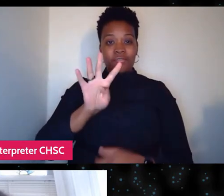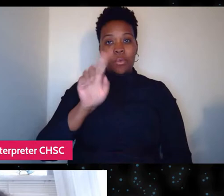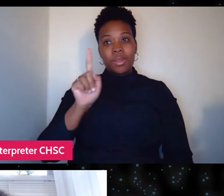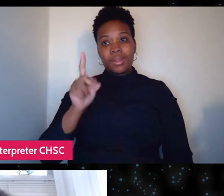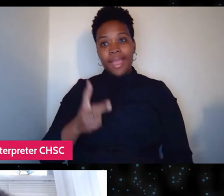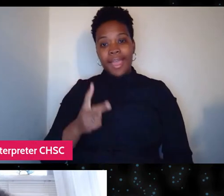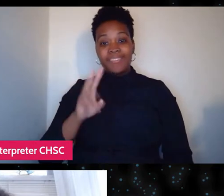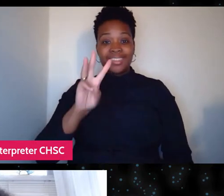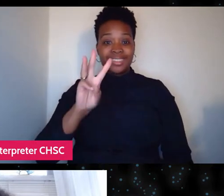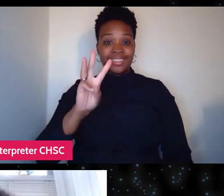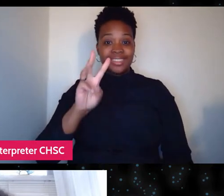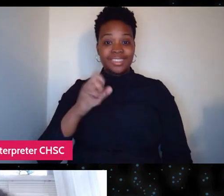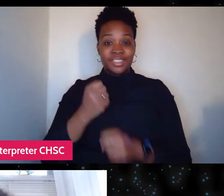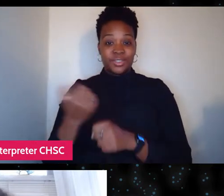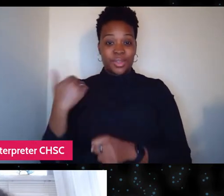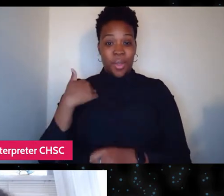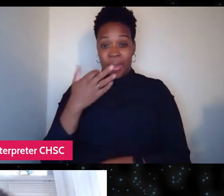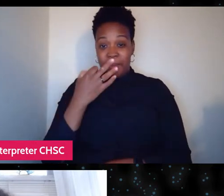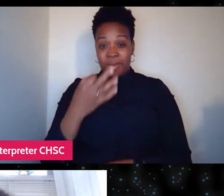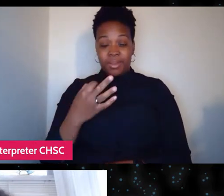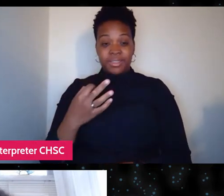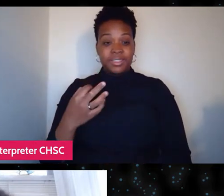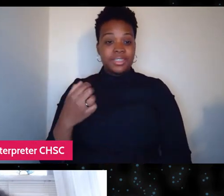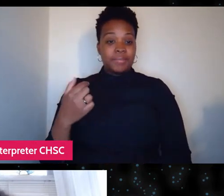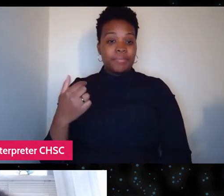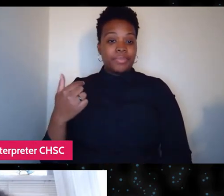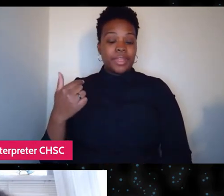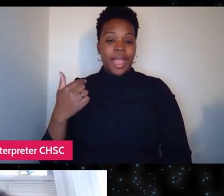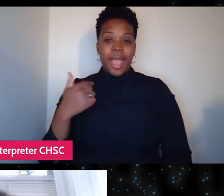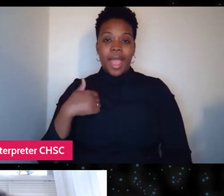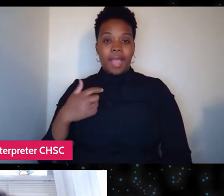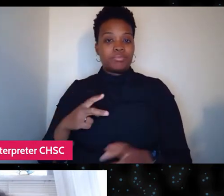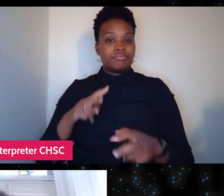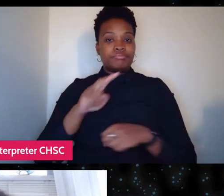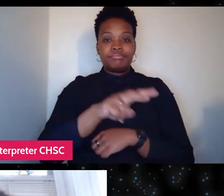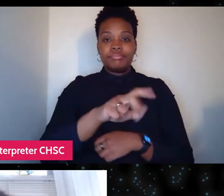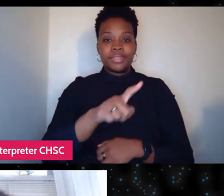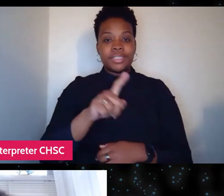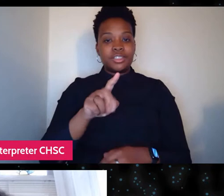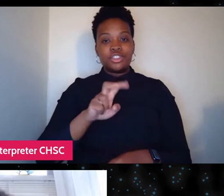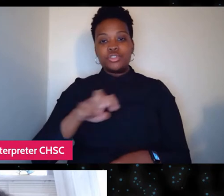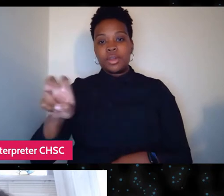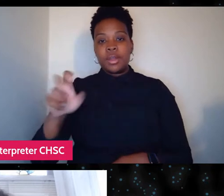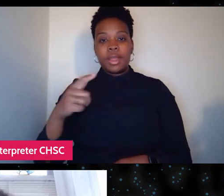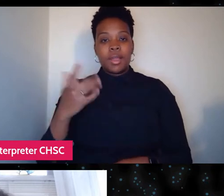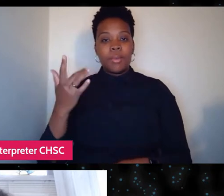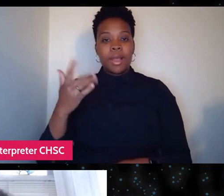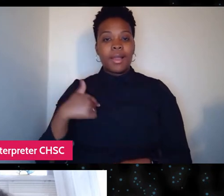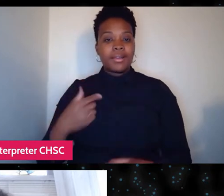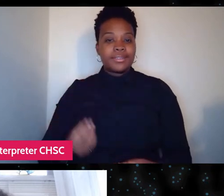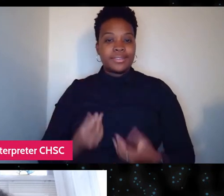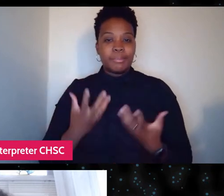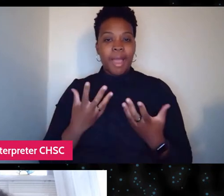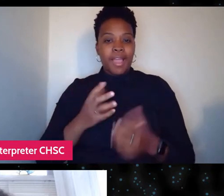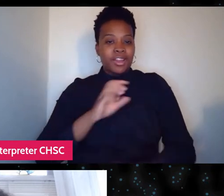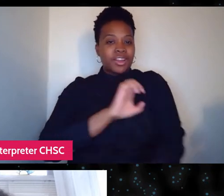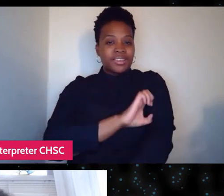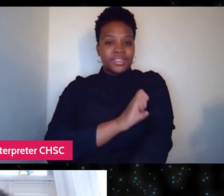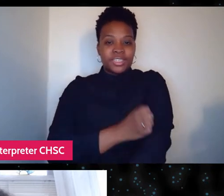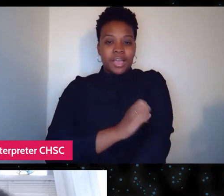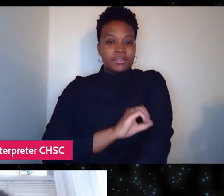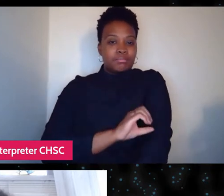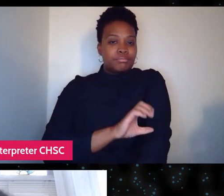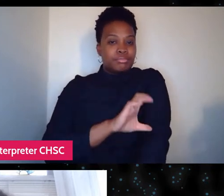4.5, 5, I guess 6 years ago now almost, I was catapulted into this journey because I was so inspired and so energized by